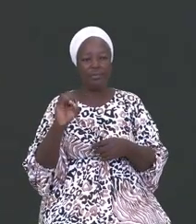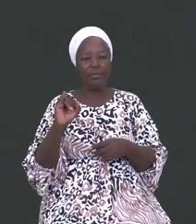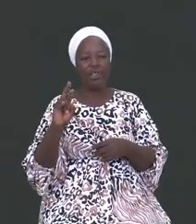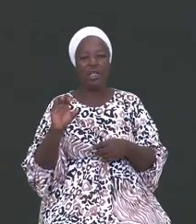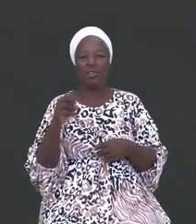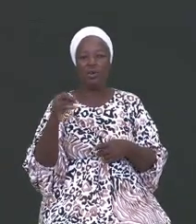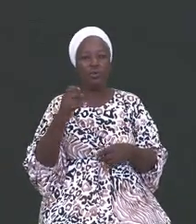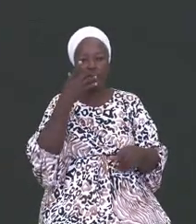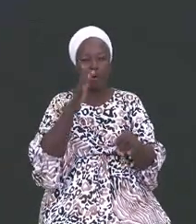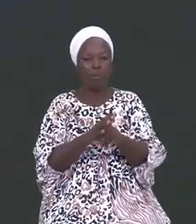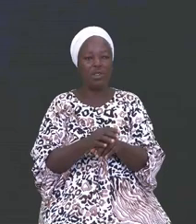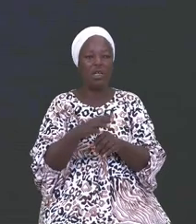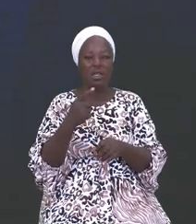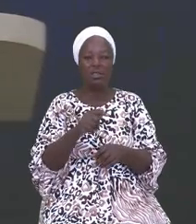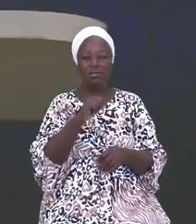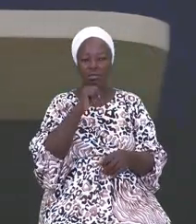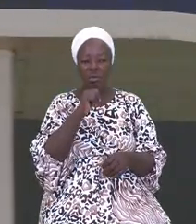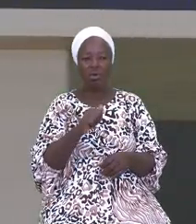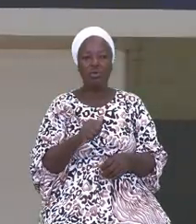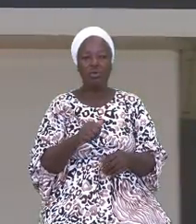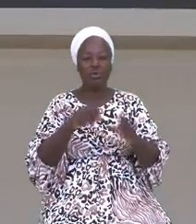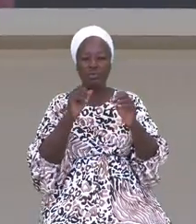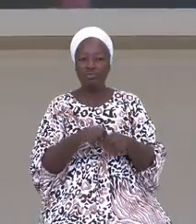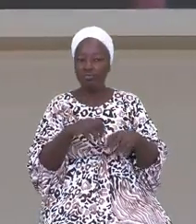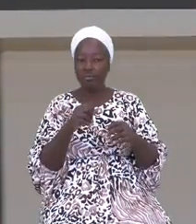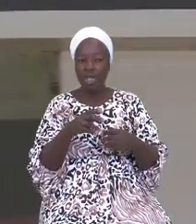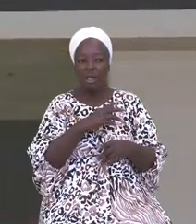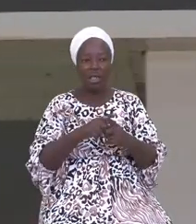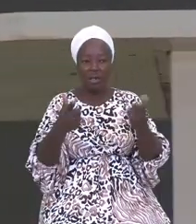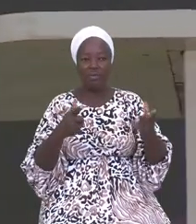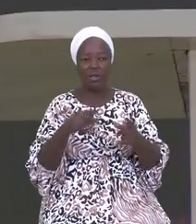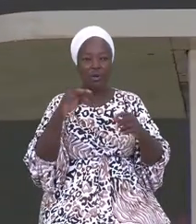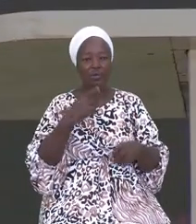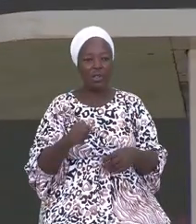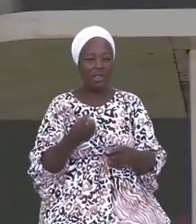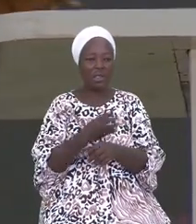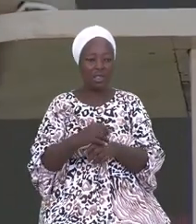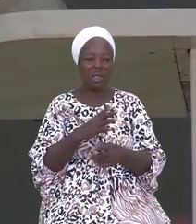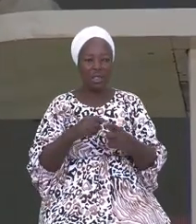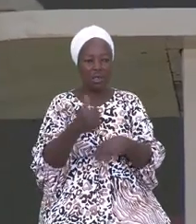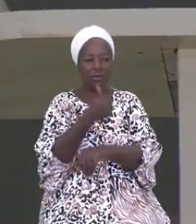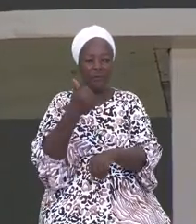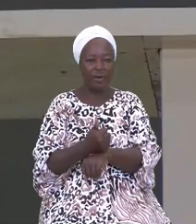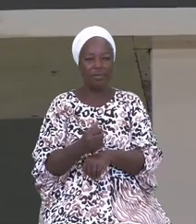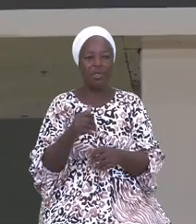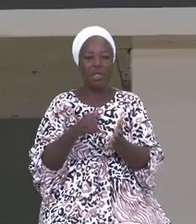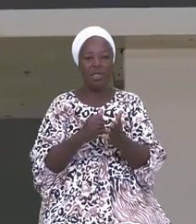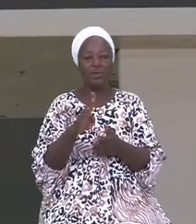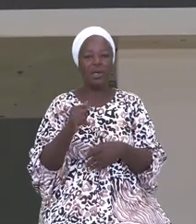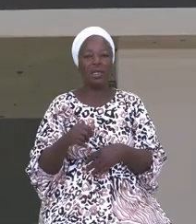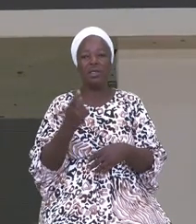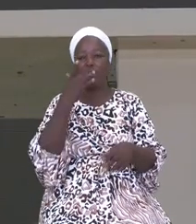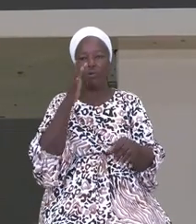his counsel, he confirmed it by an oath. Look at verse 18. In